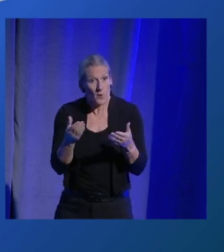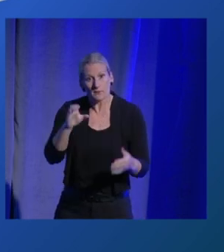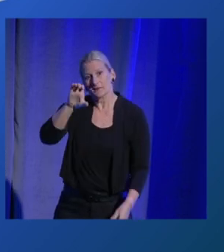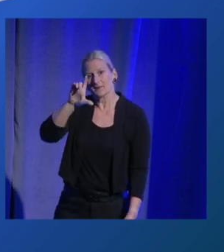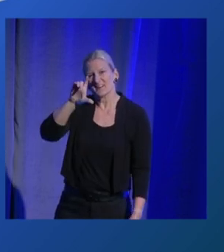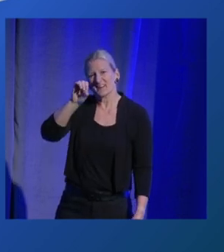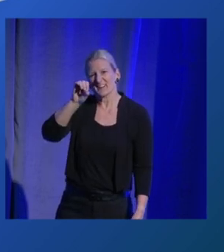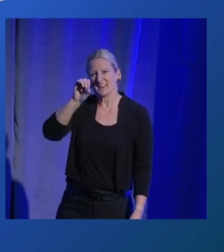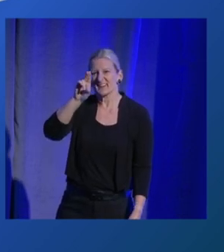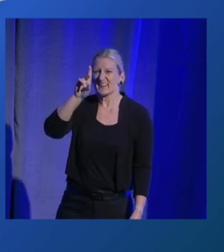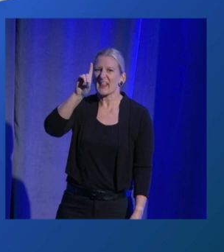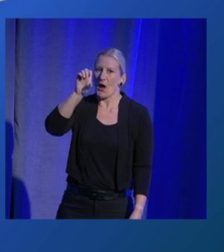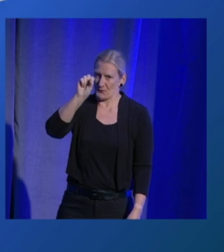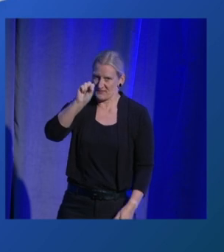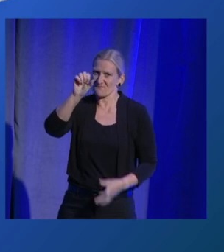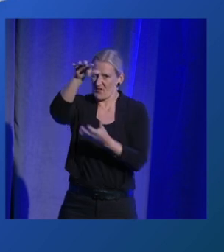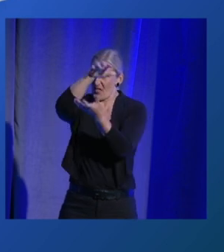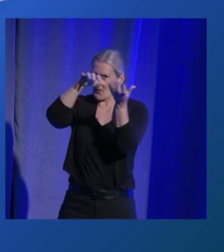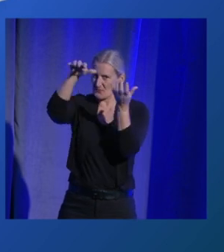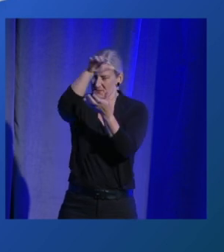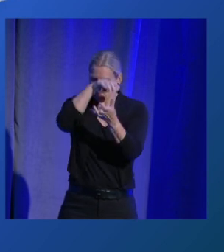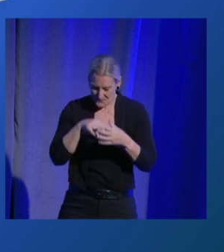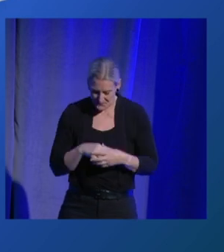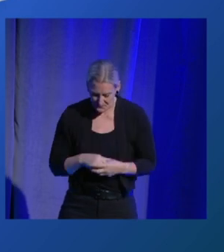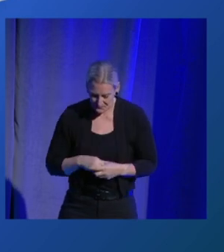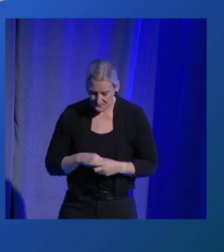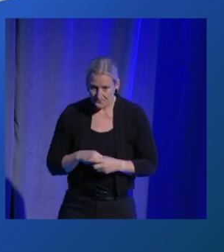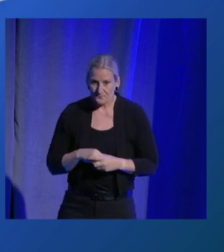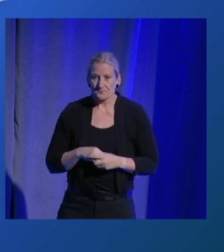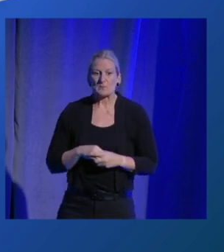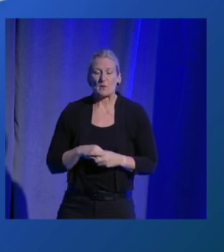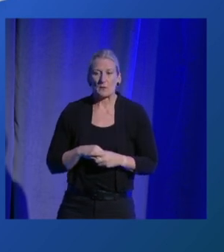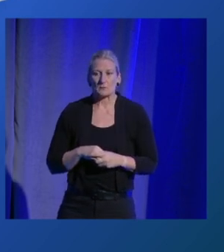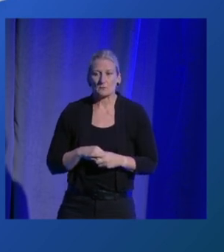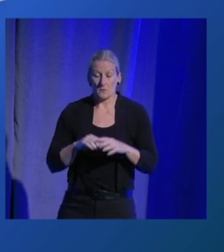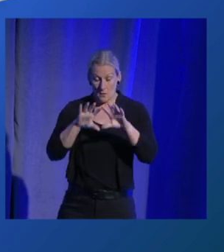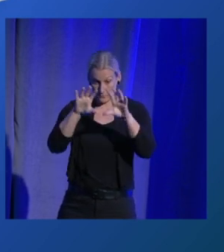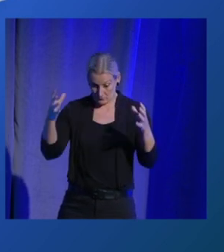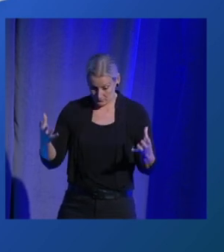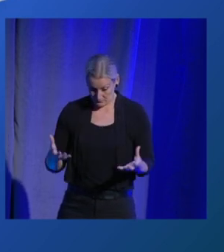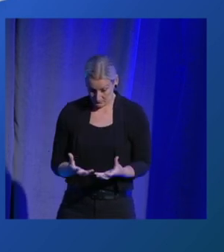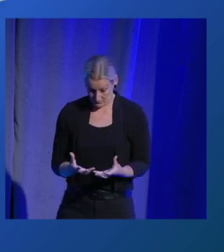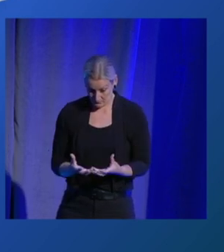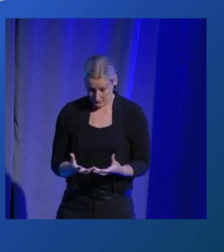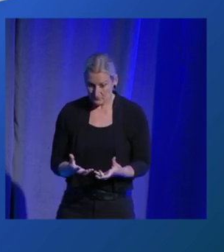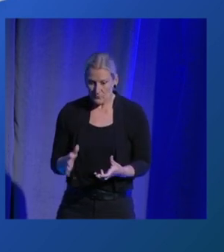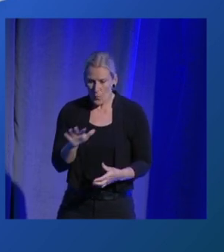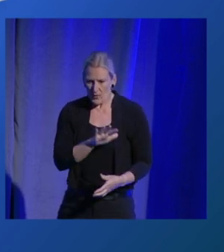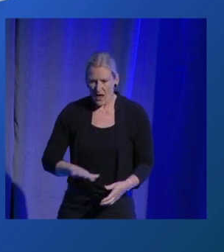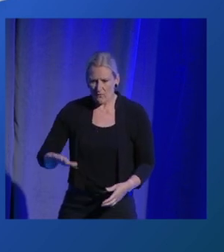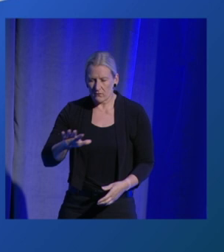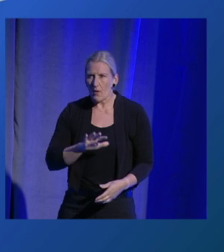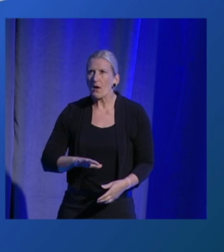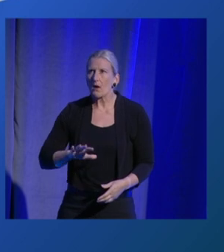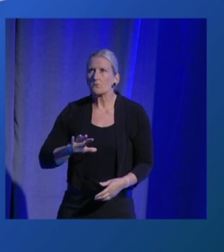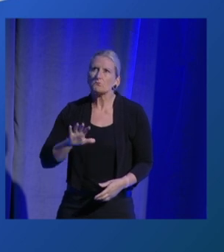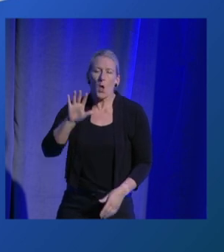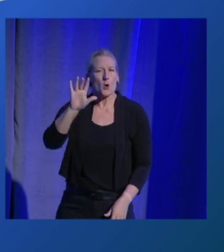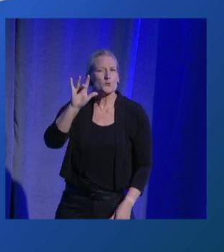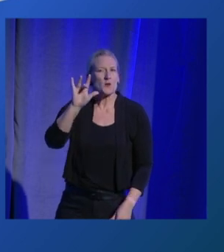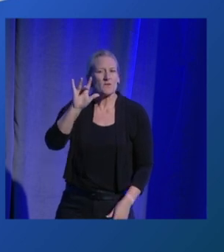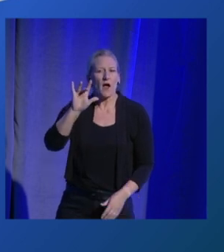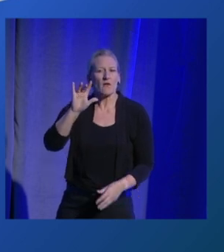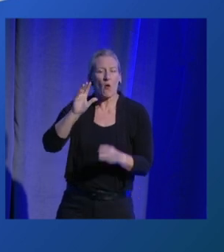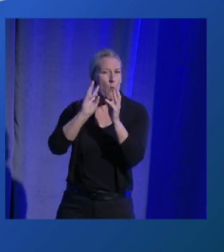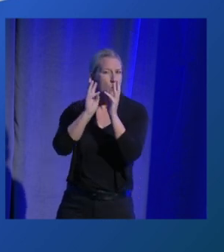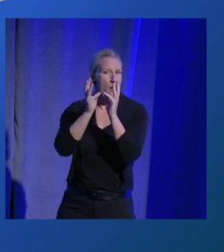governments around the world operate weather satellites there are approximately 25 weather satellites on orbit